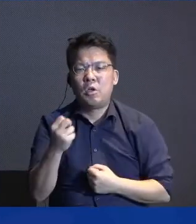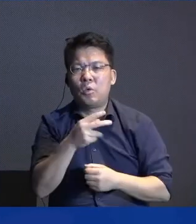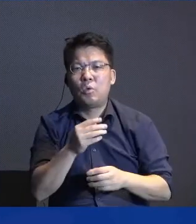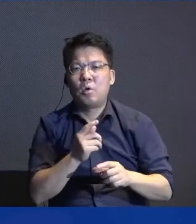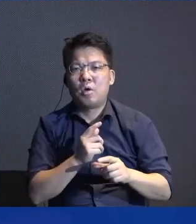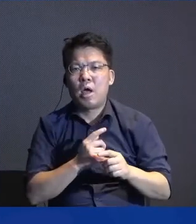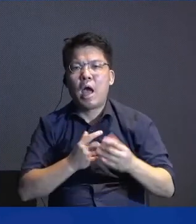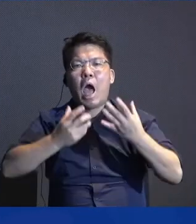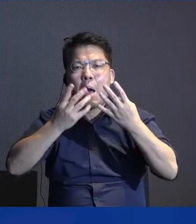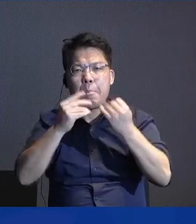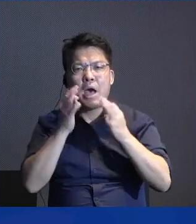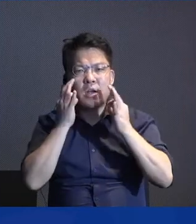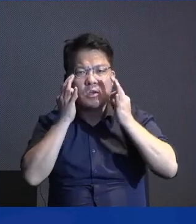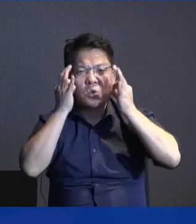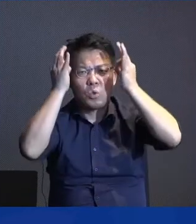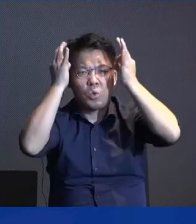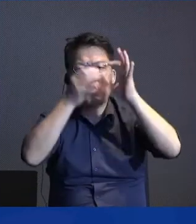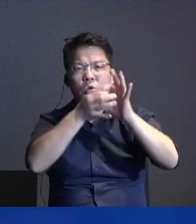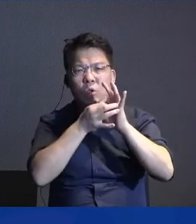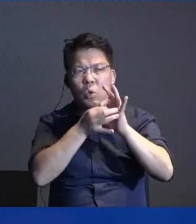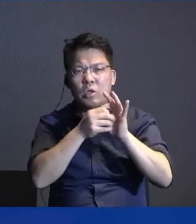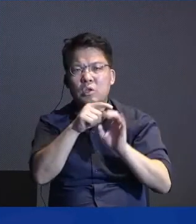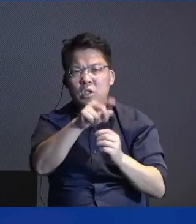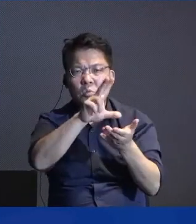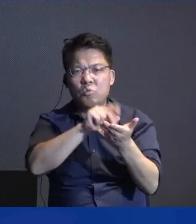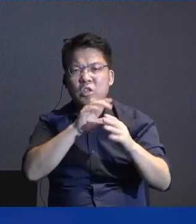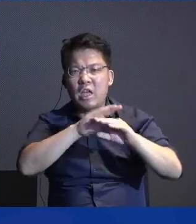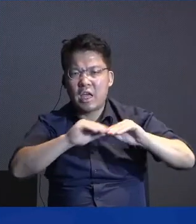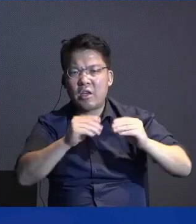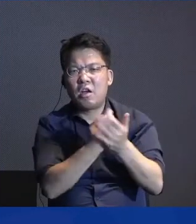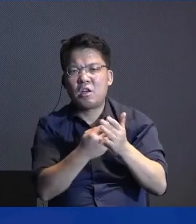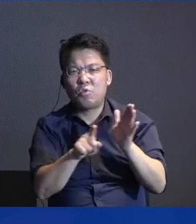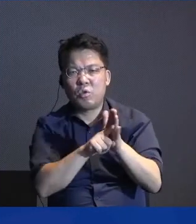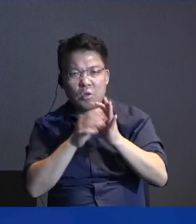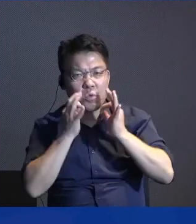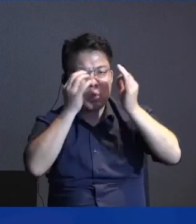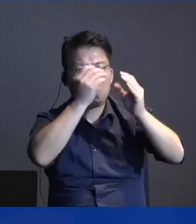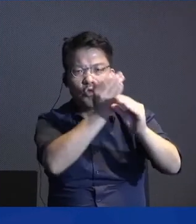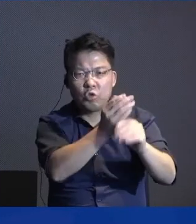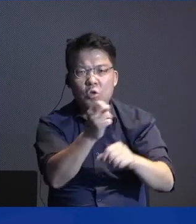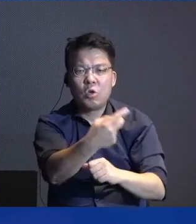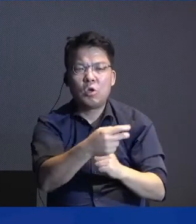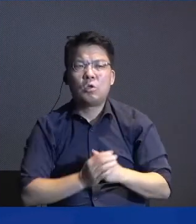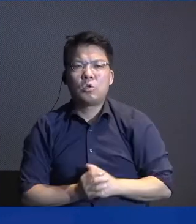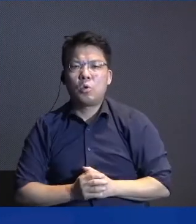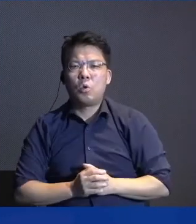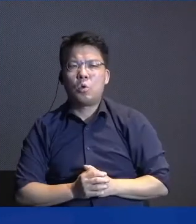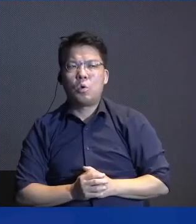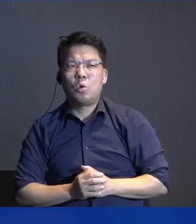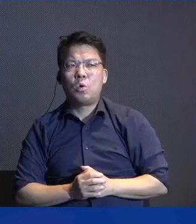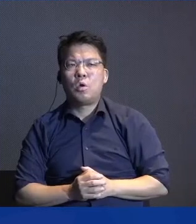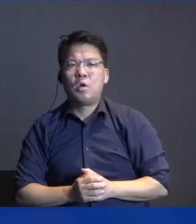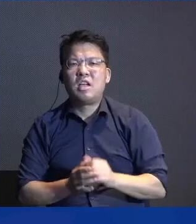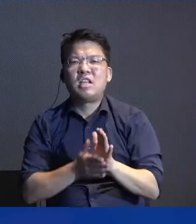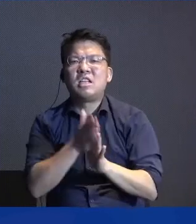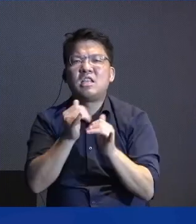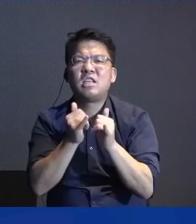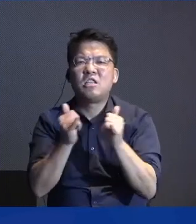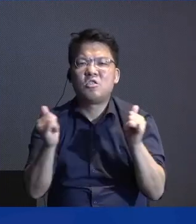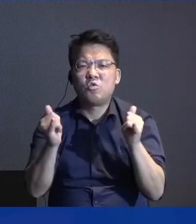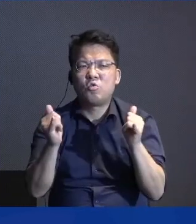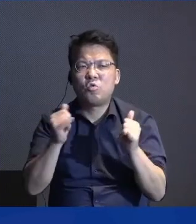negative stuff in aging population. So, but it really frames aging population more like